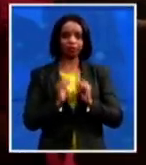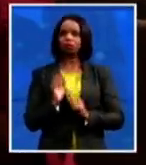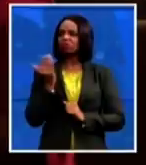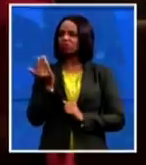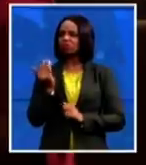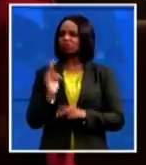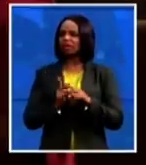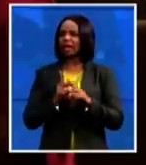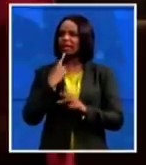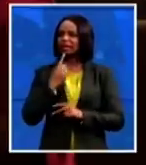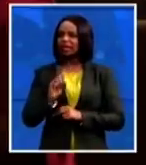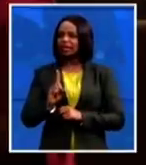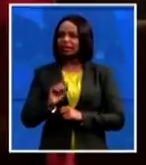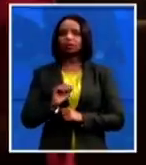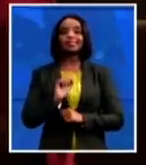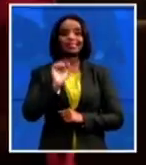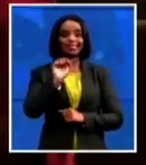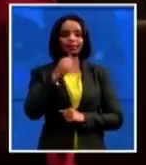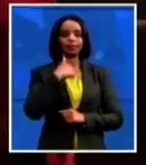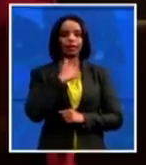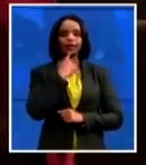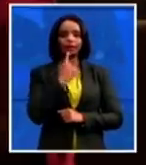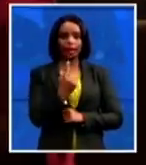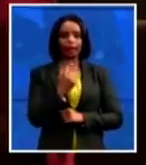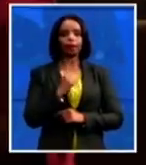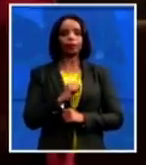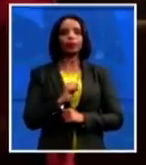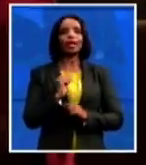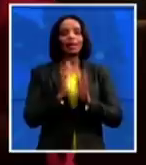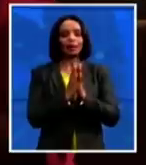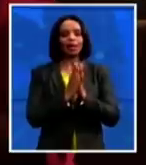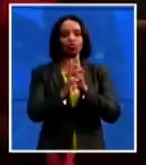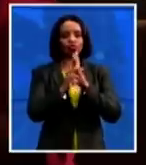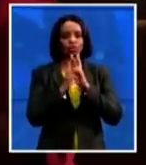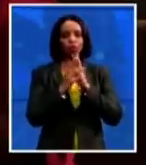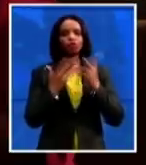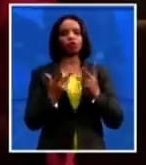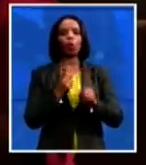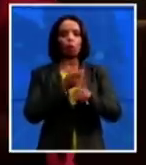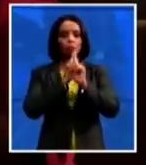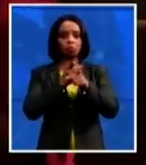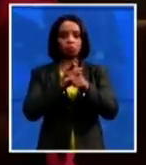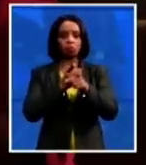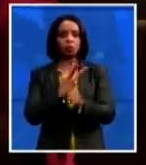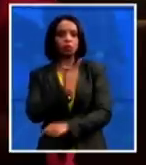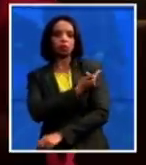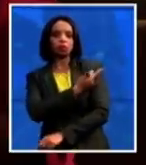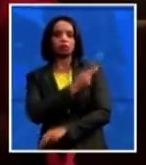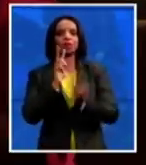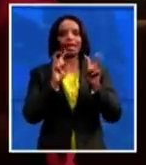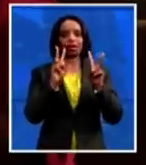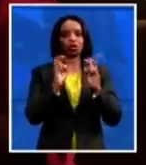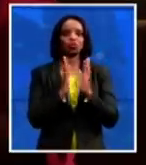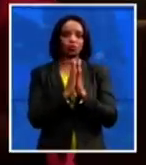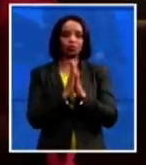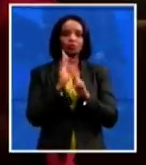perhaps reiterate the response on the mandatory vaccines issue. I know it was addressed earlier on. And then Tidi